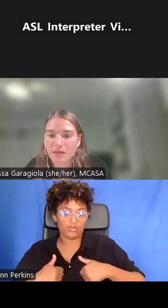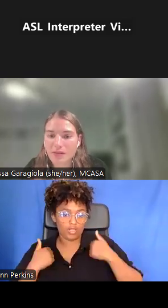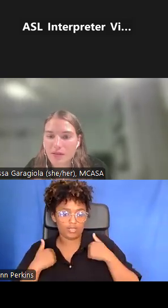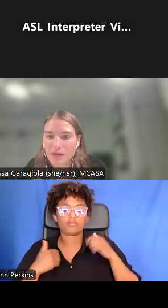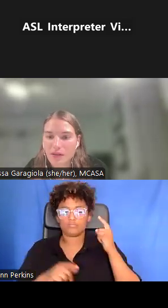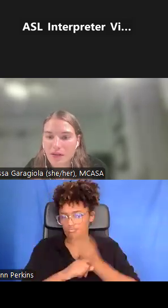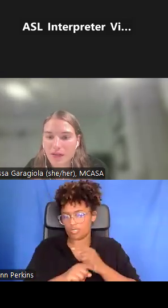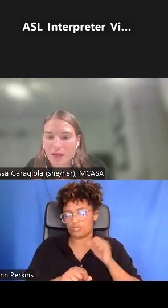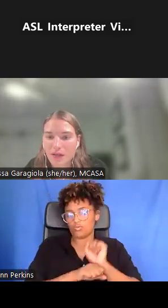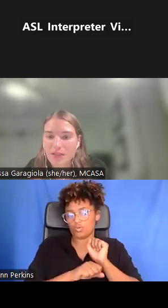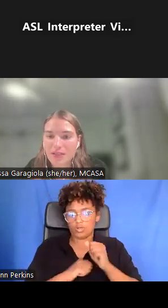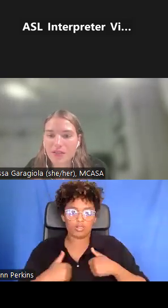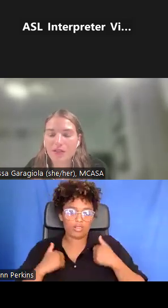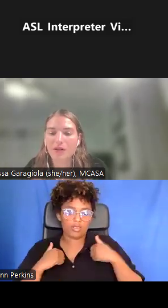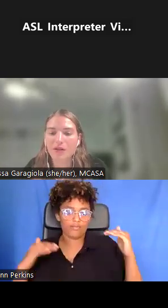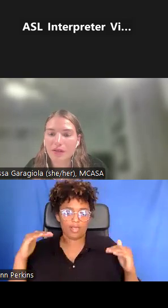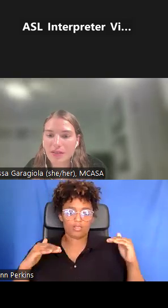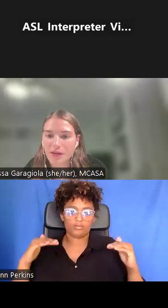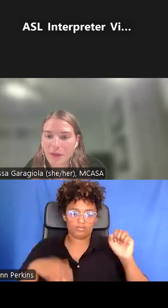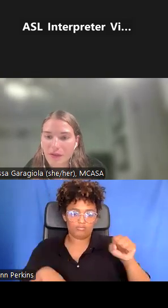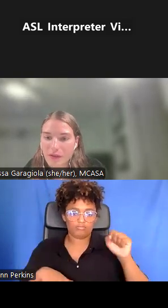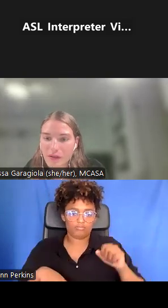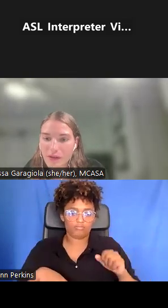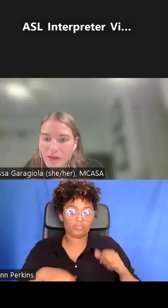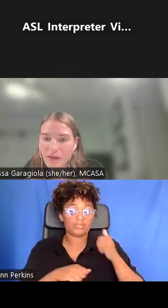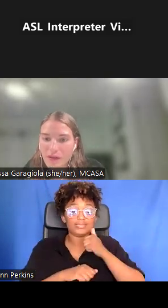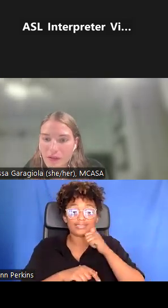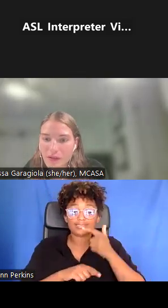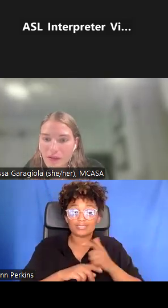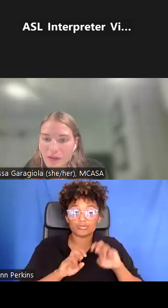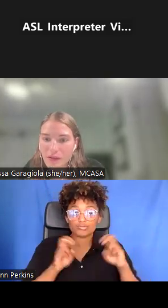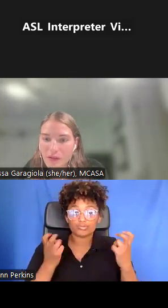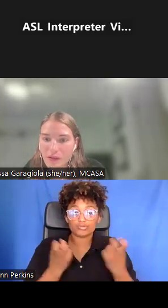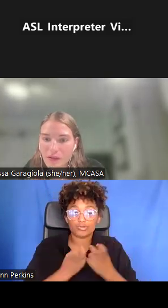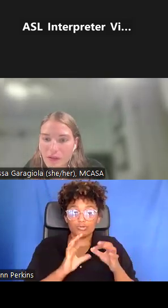balance. I think I saw sister circle as another one.